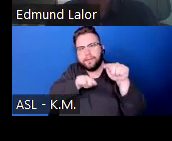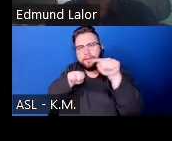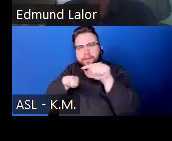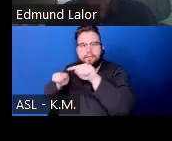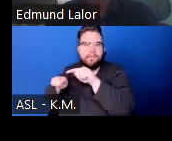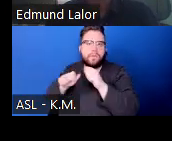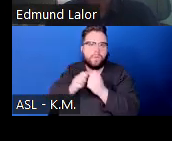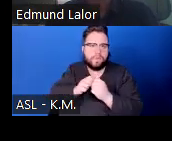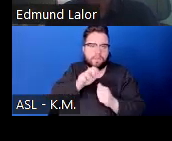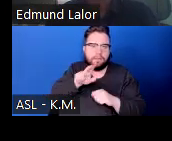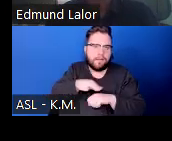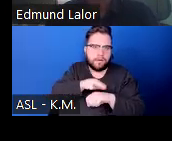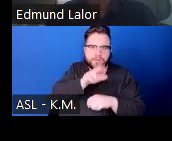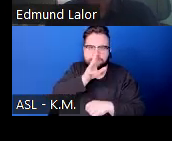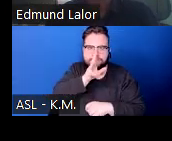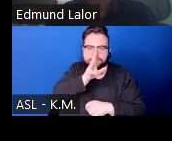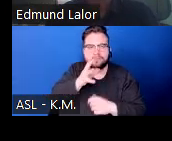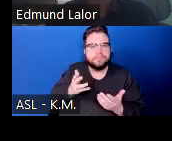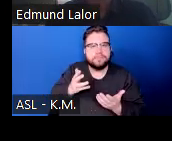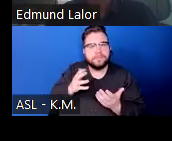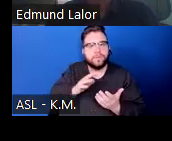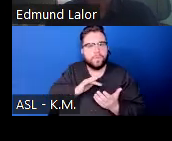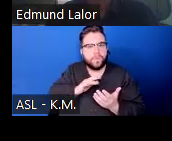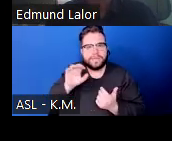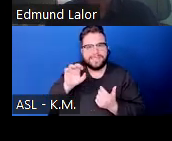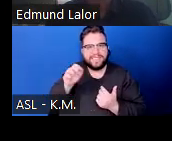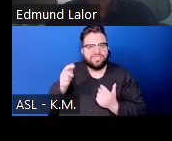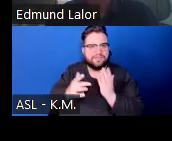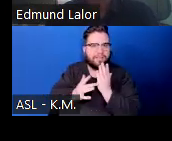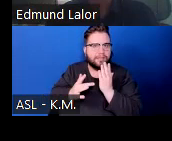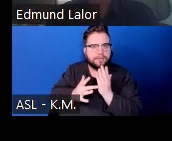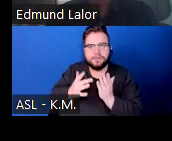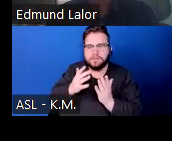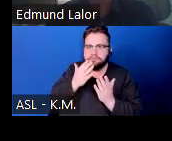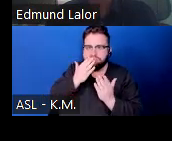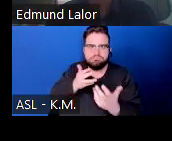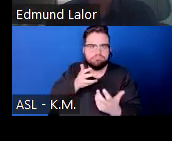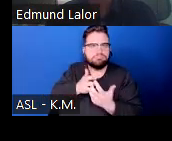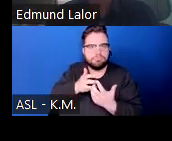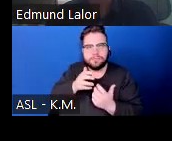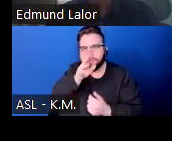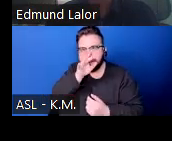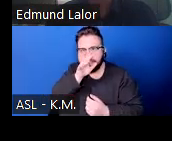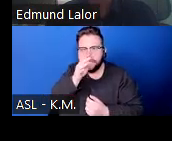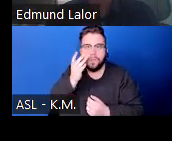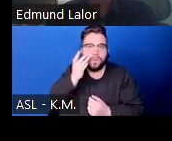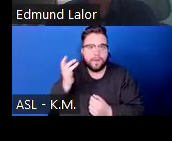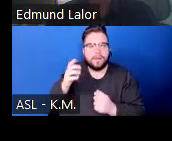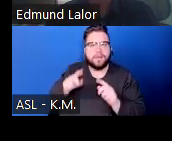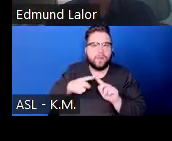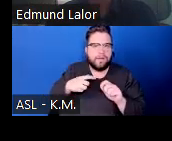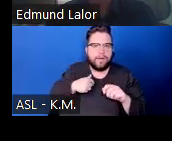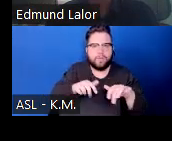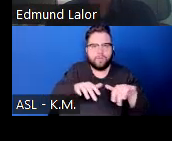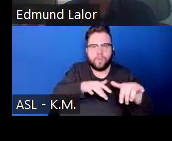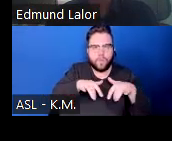this technology is really useful for speech because of the following phenomenon. When I record EEG brainwave